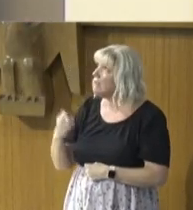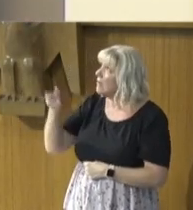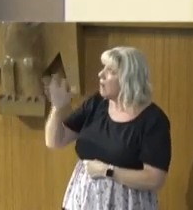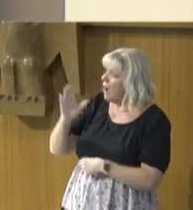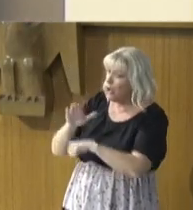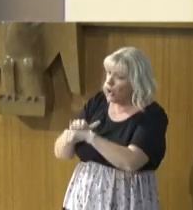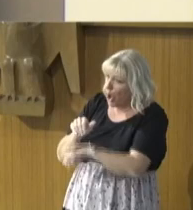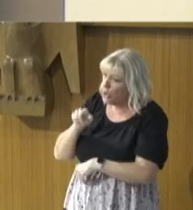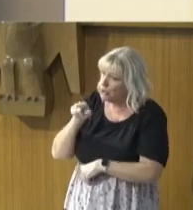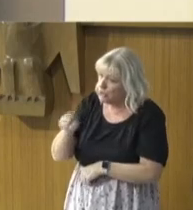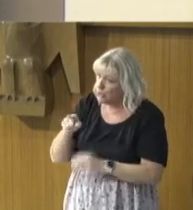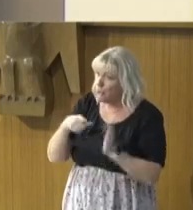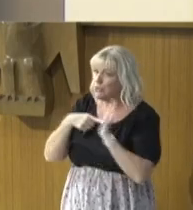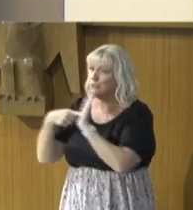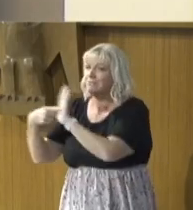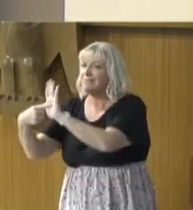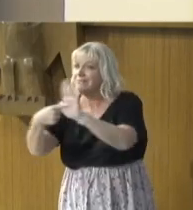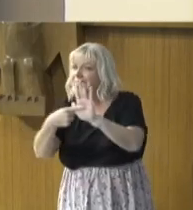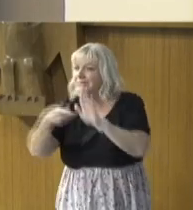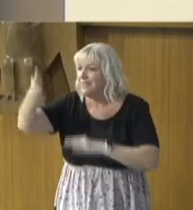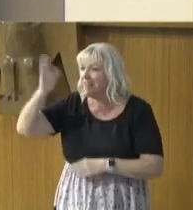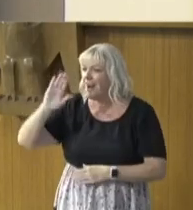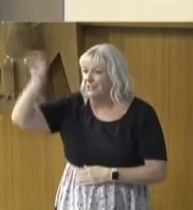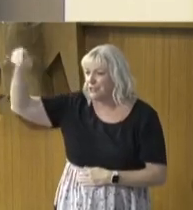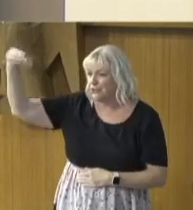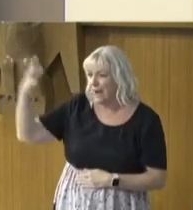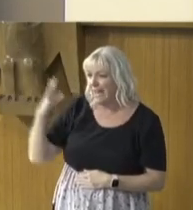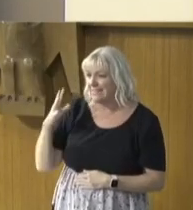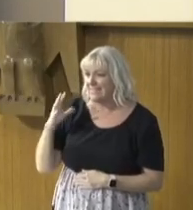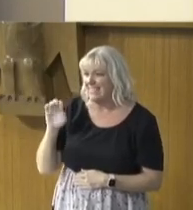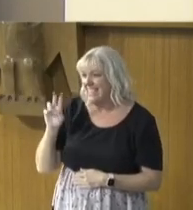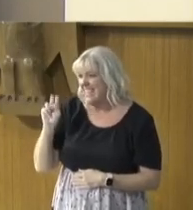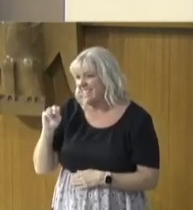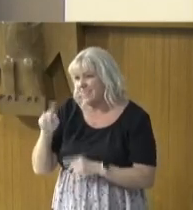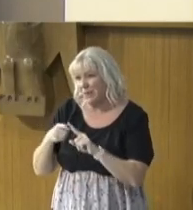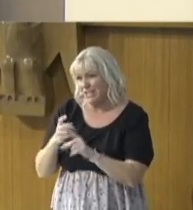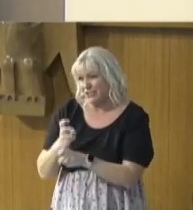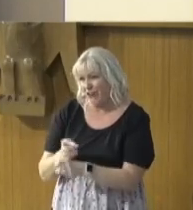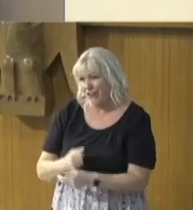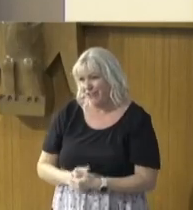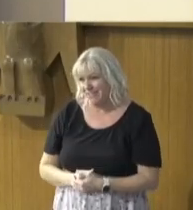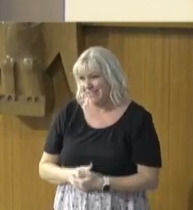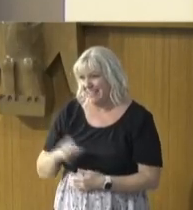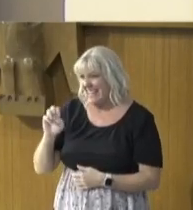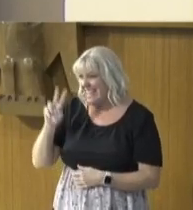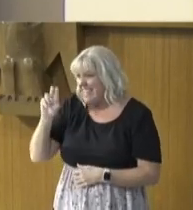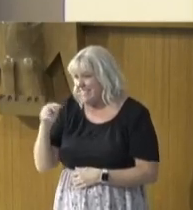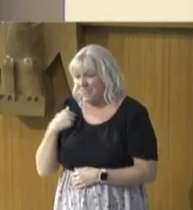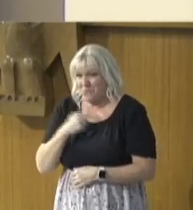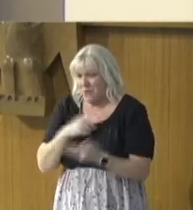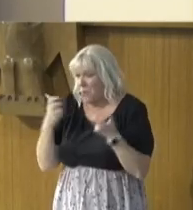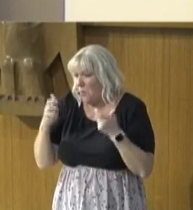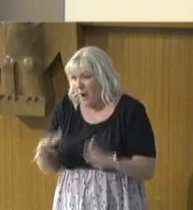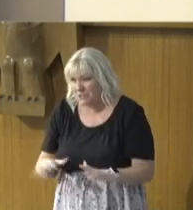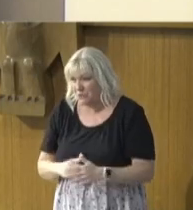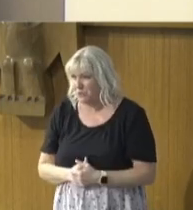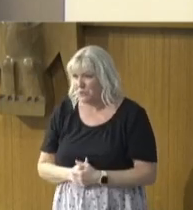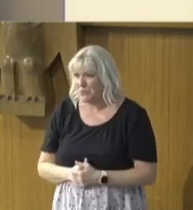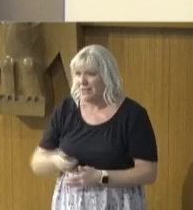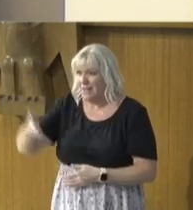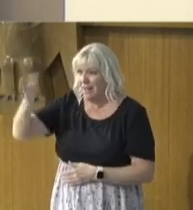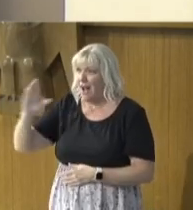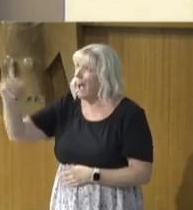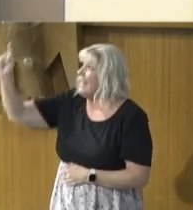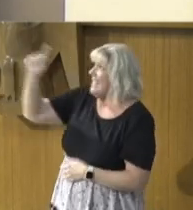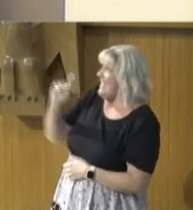of God's grace, even when it's hard, even when we don't want to, and even when the grace we are a part of is